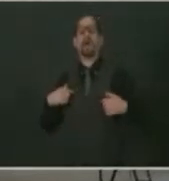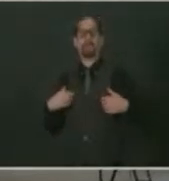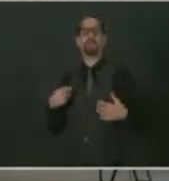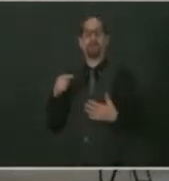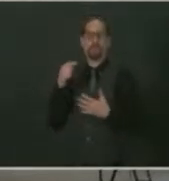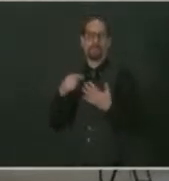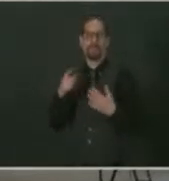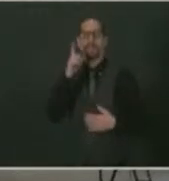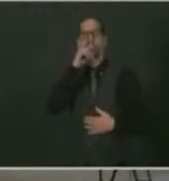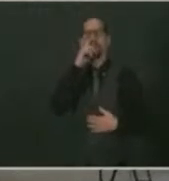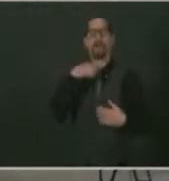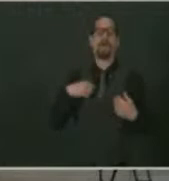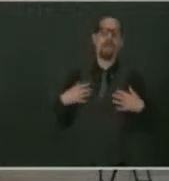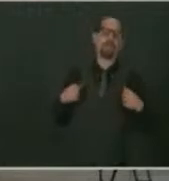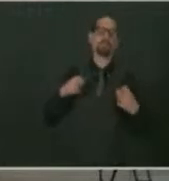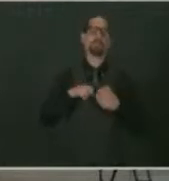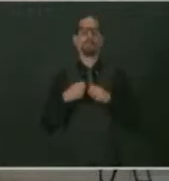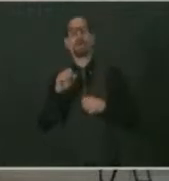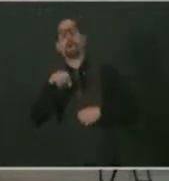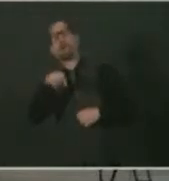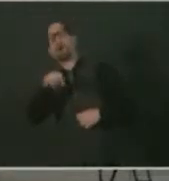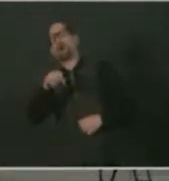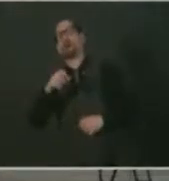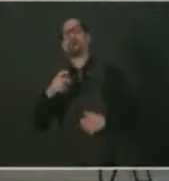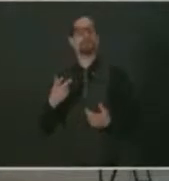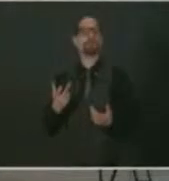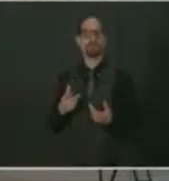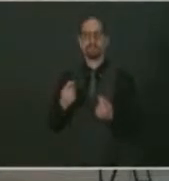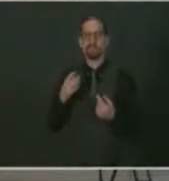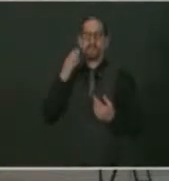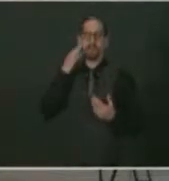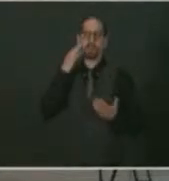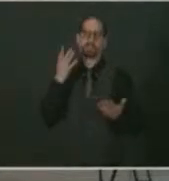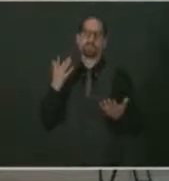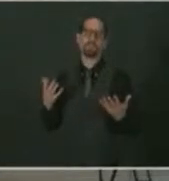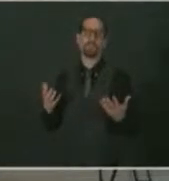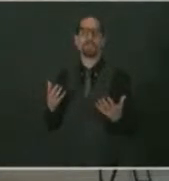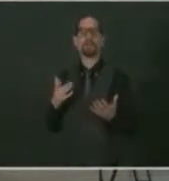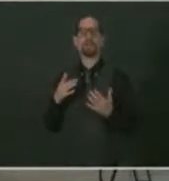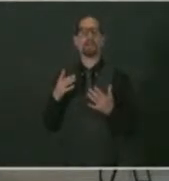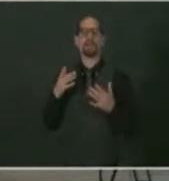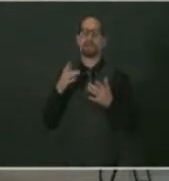have that? I know people are concerned that people are jumping in when they really shouldn't.